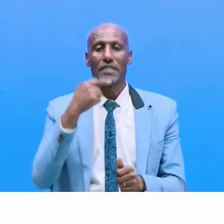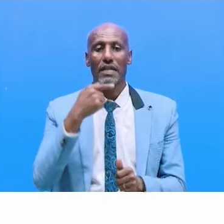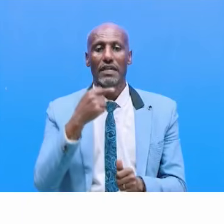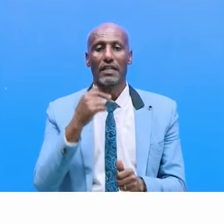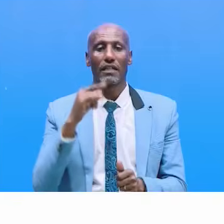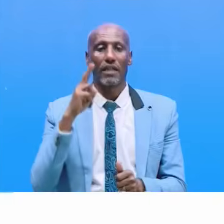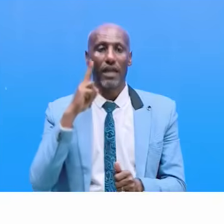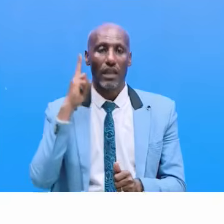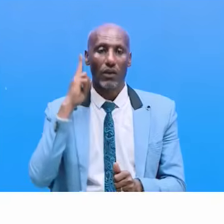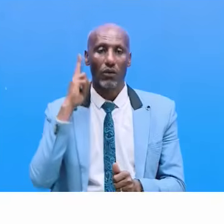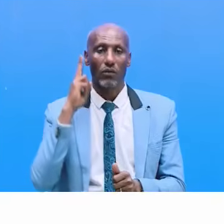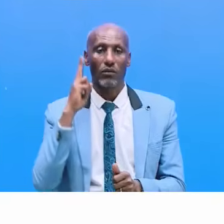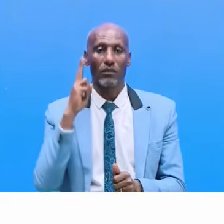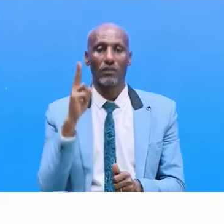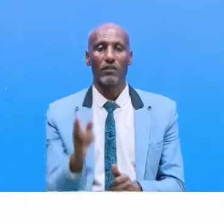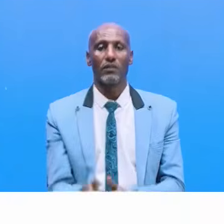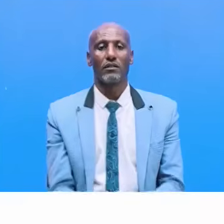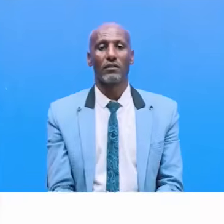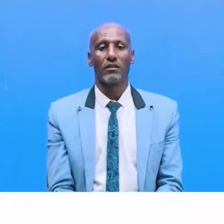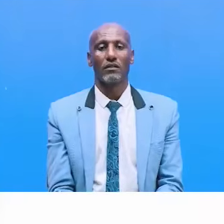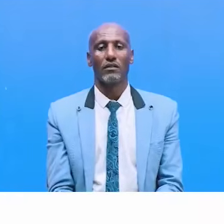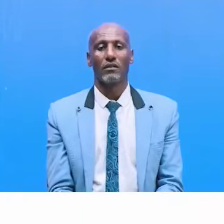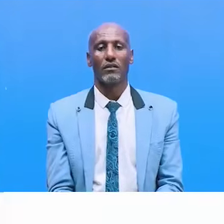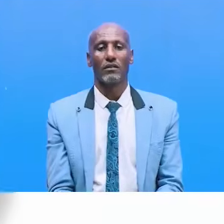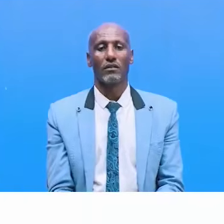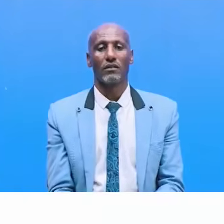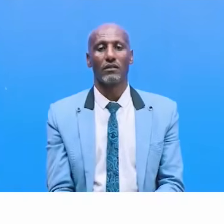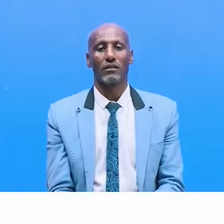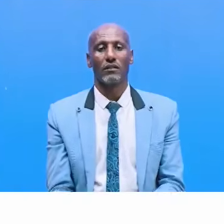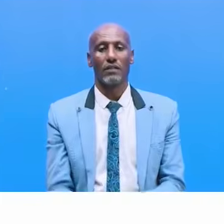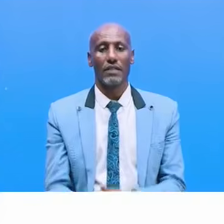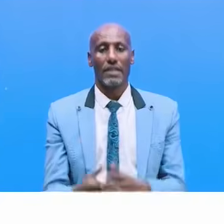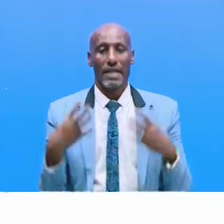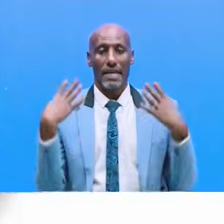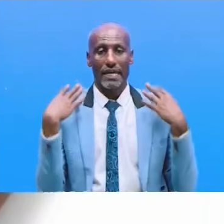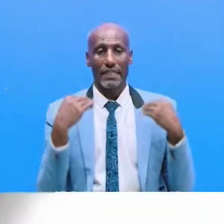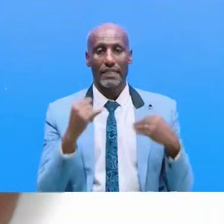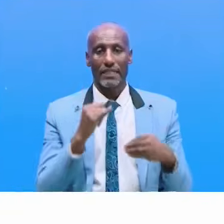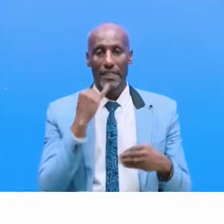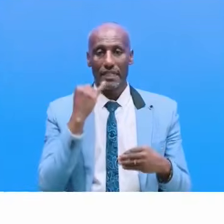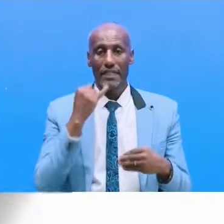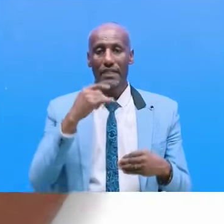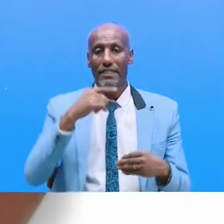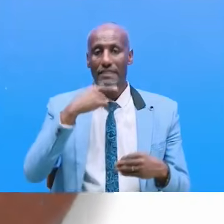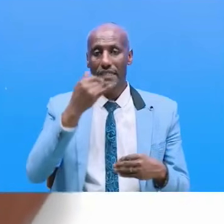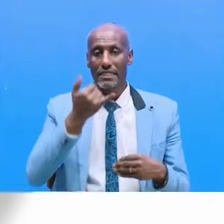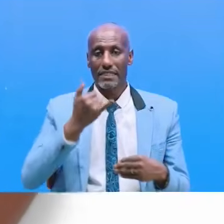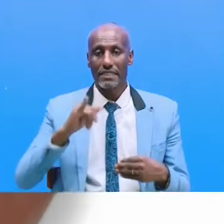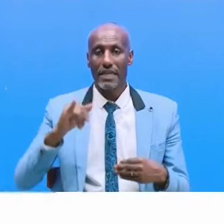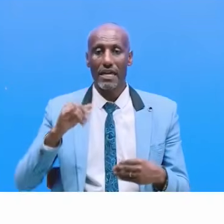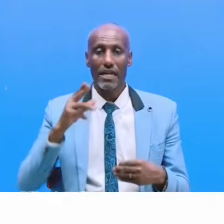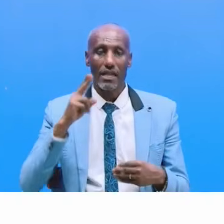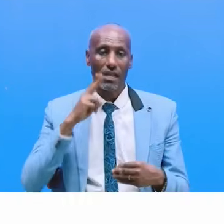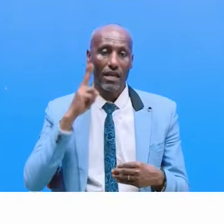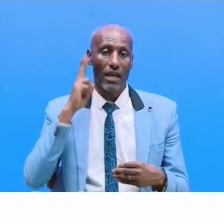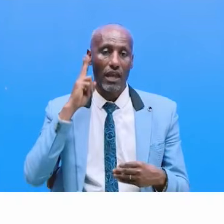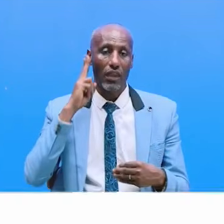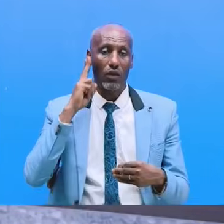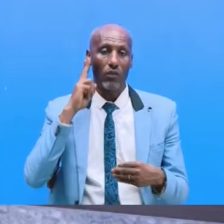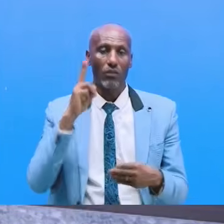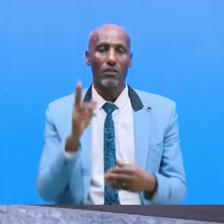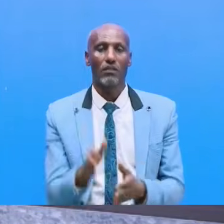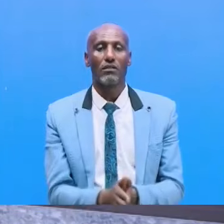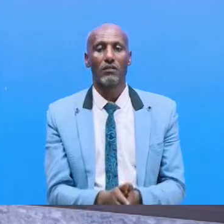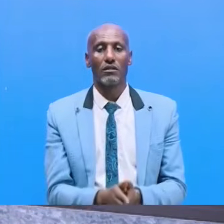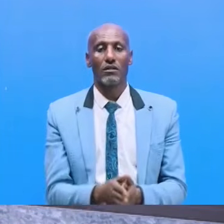hello. So as a definition, you can say greeting is saying hello. So when we come to greeting,